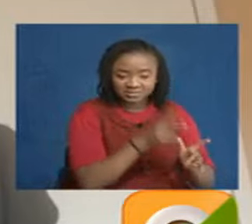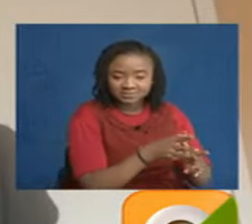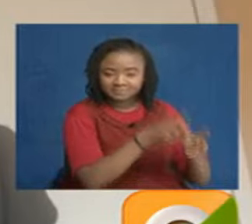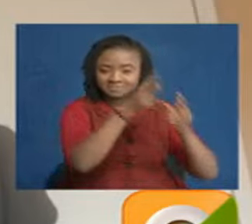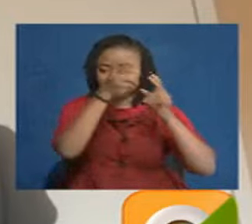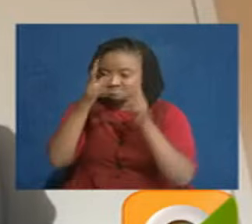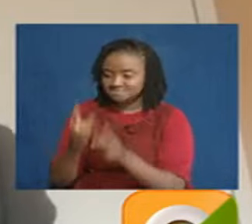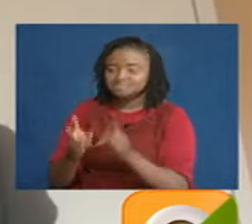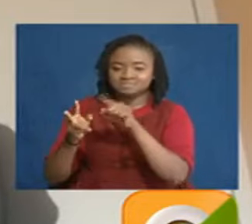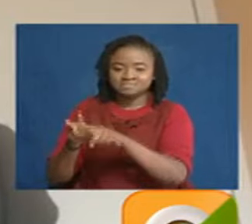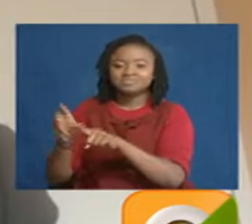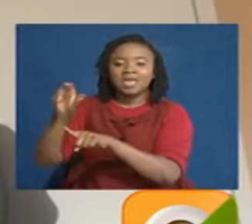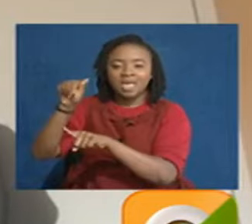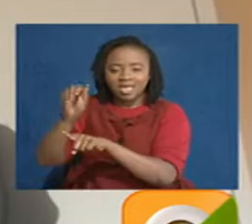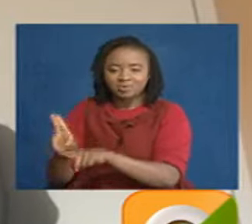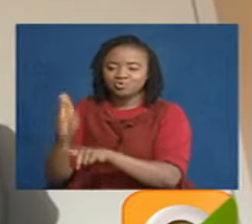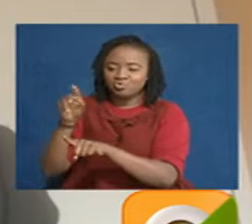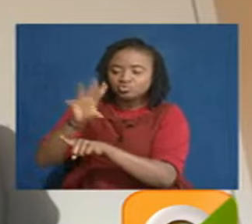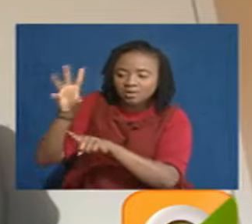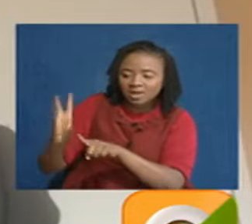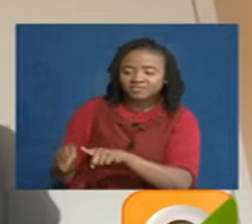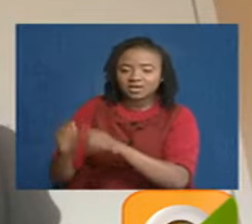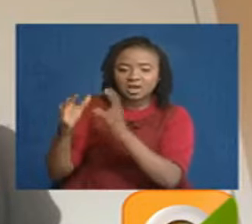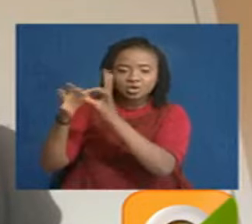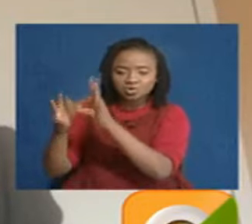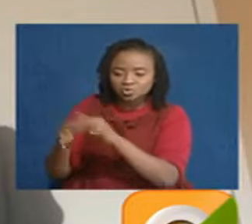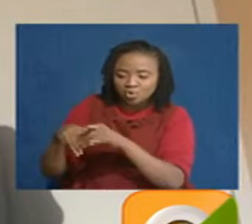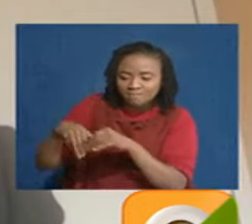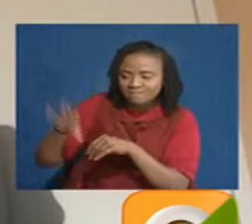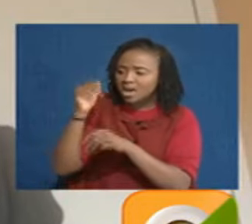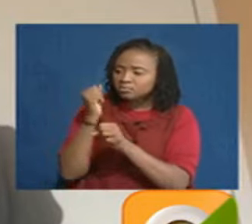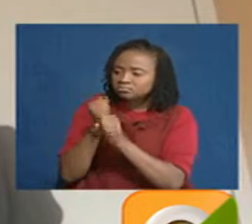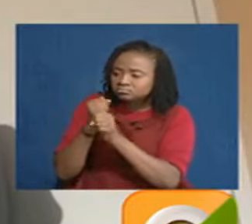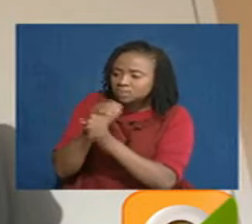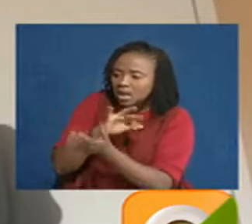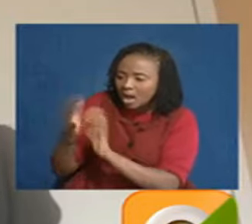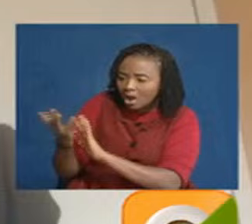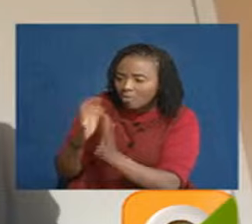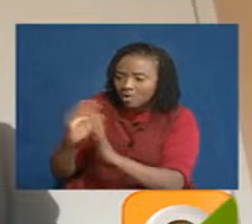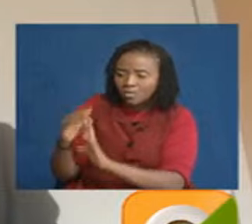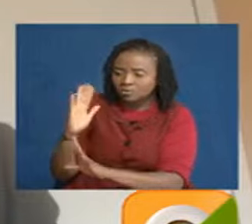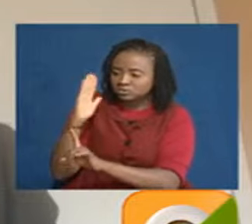security architecture so that it dovetails with the Security